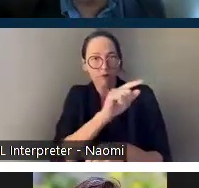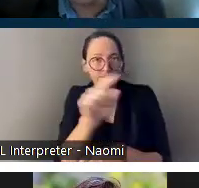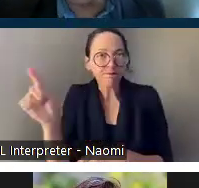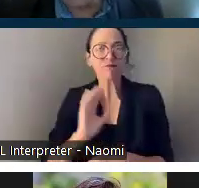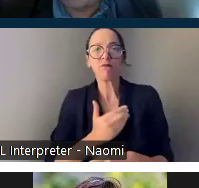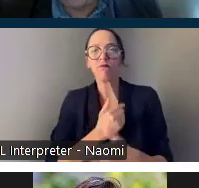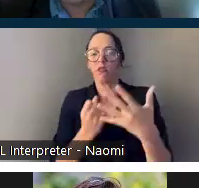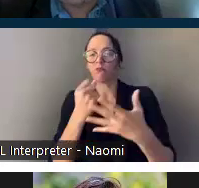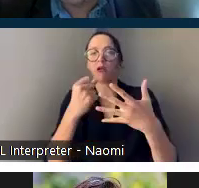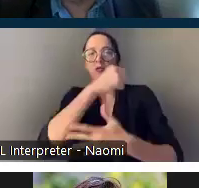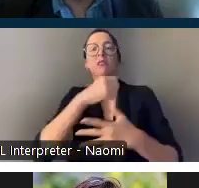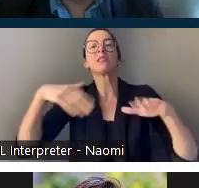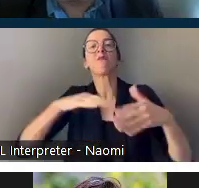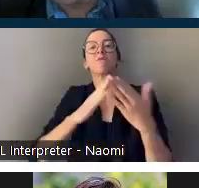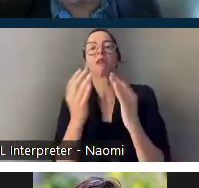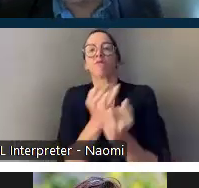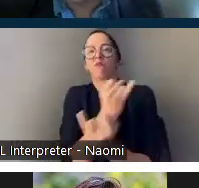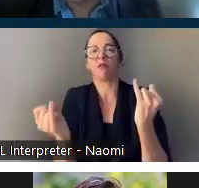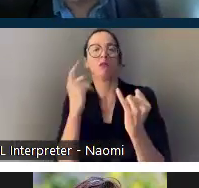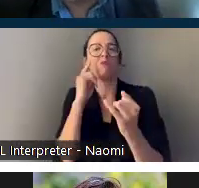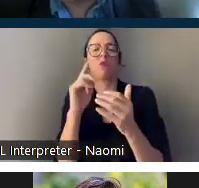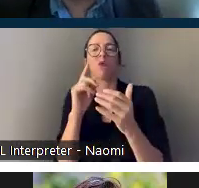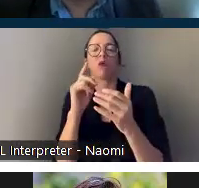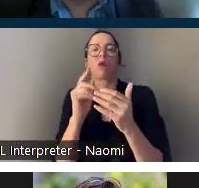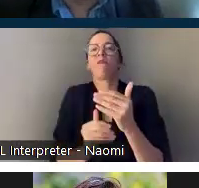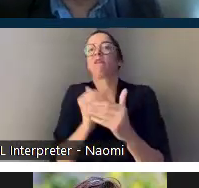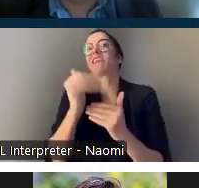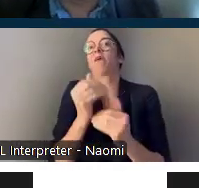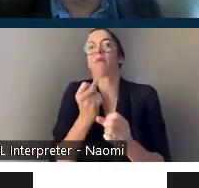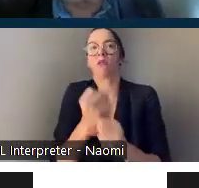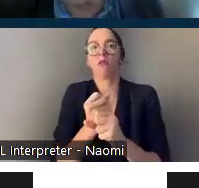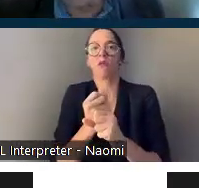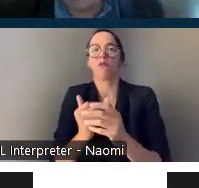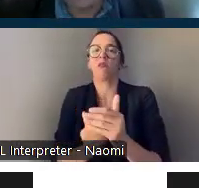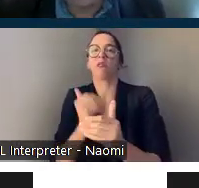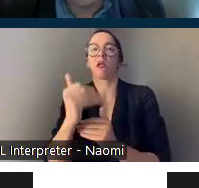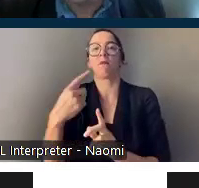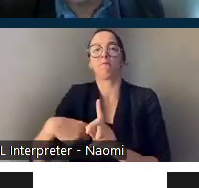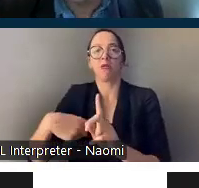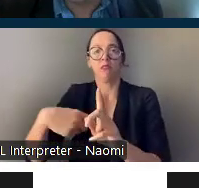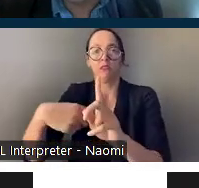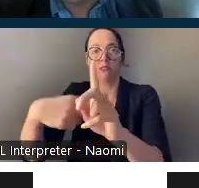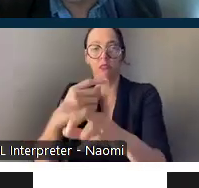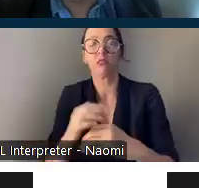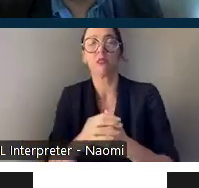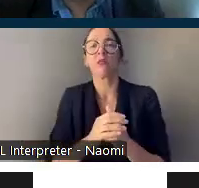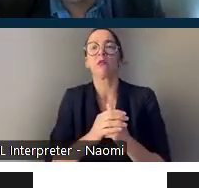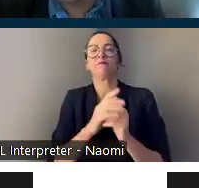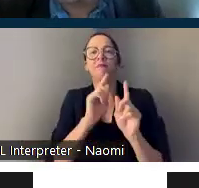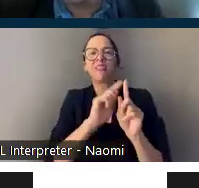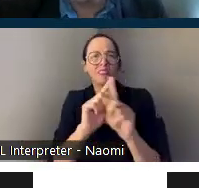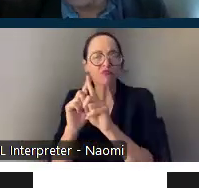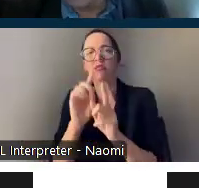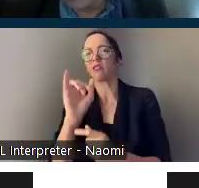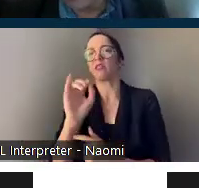the coming months. As new issues develop or new details of certain initiatives come up, we're going to have to